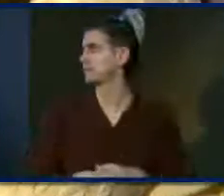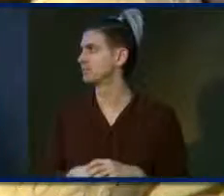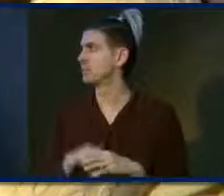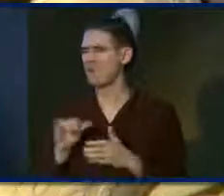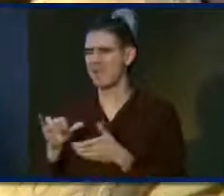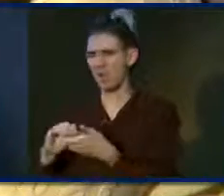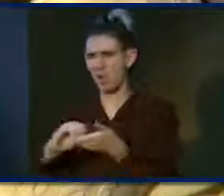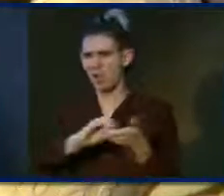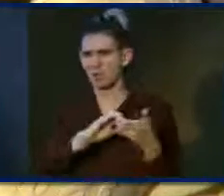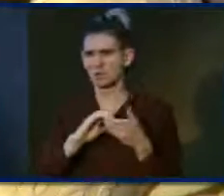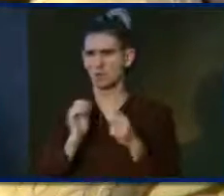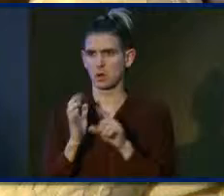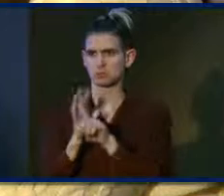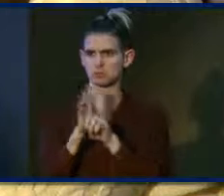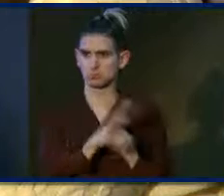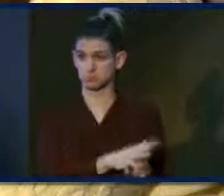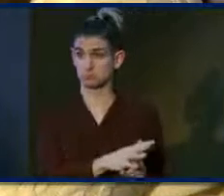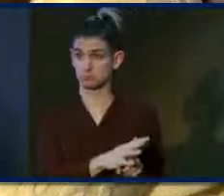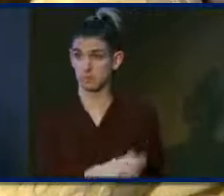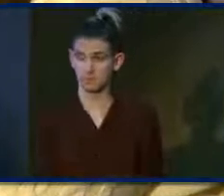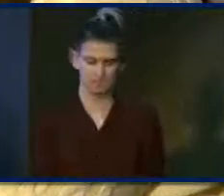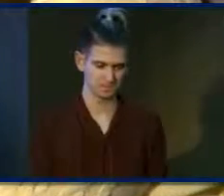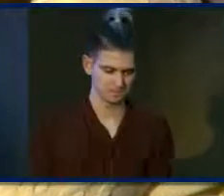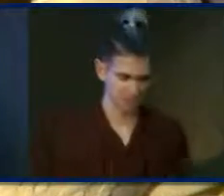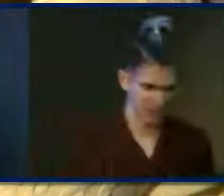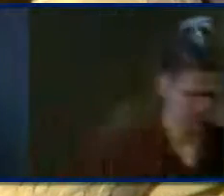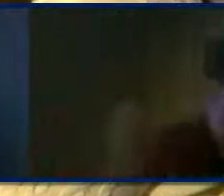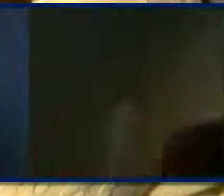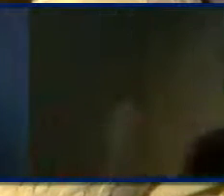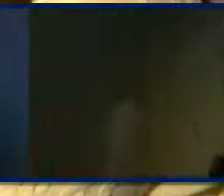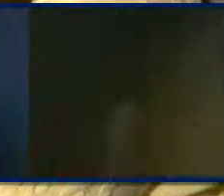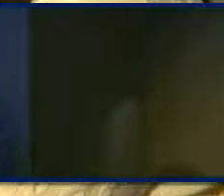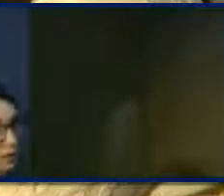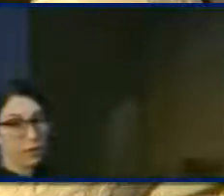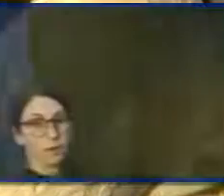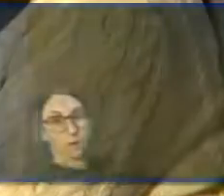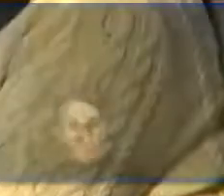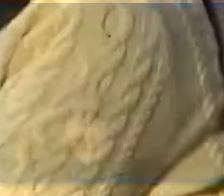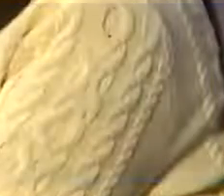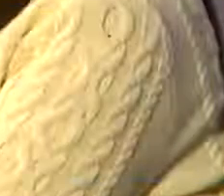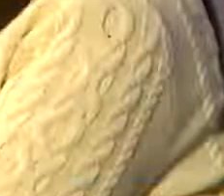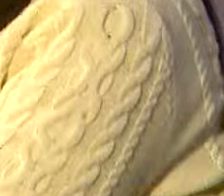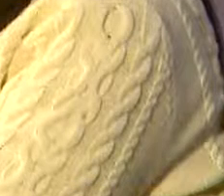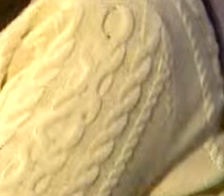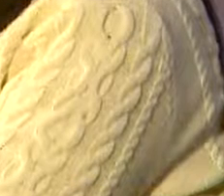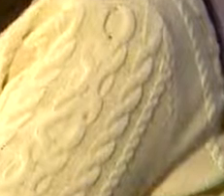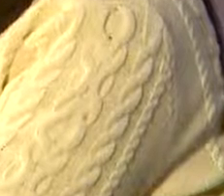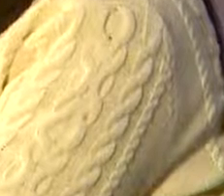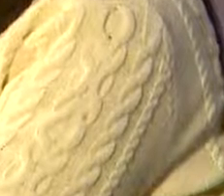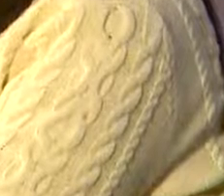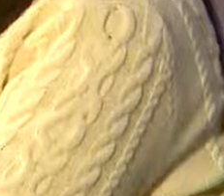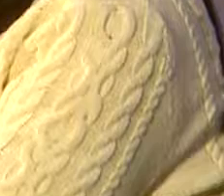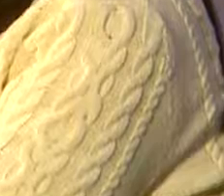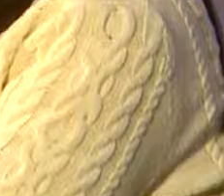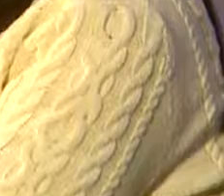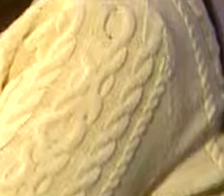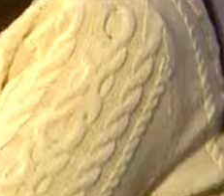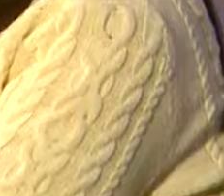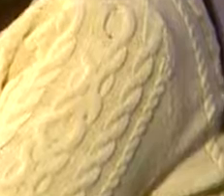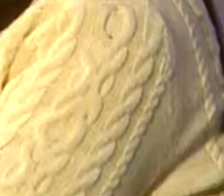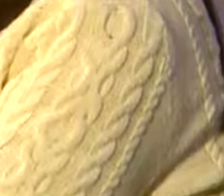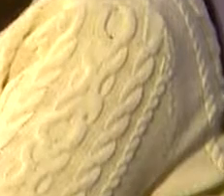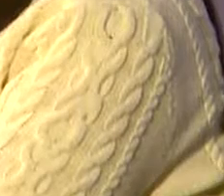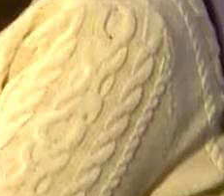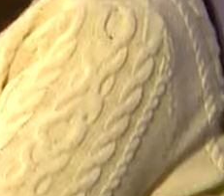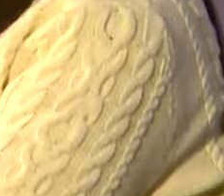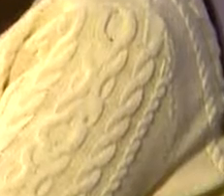I just wanted to lift up one thing about last year. Just about last year is that it was the highest voter turnout of the voting